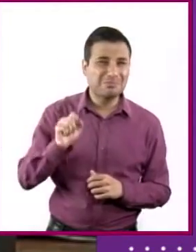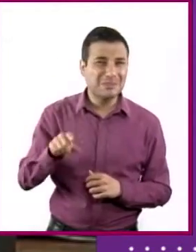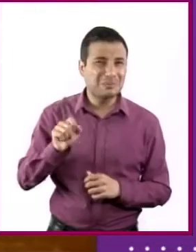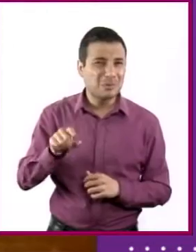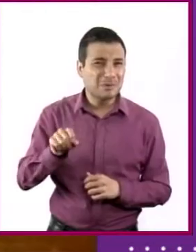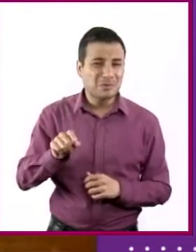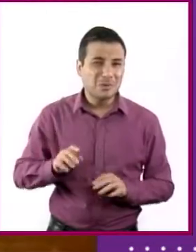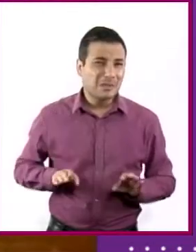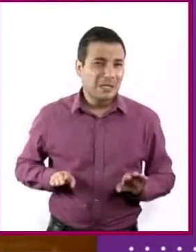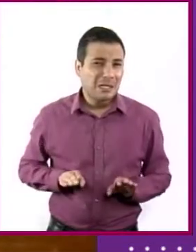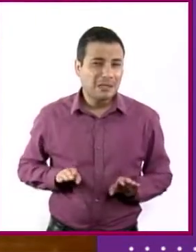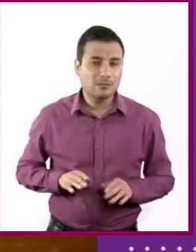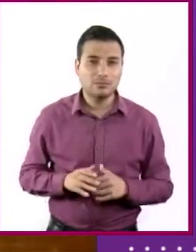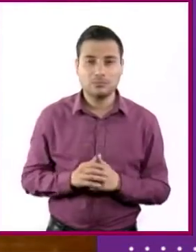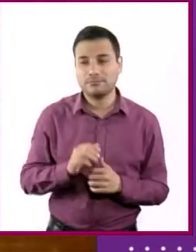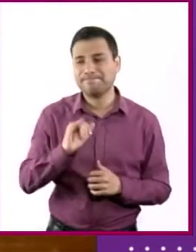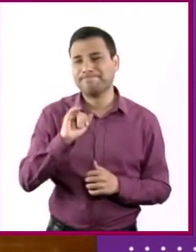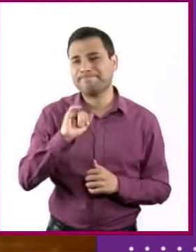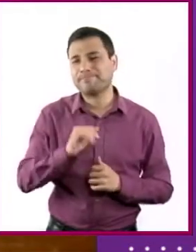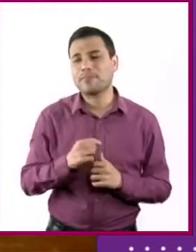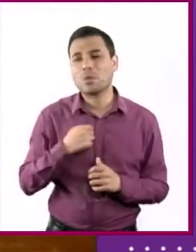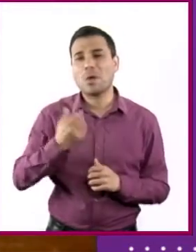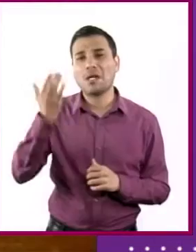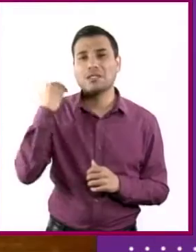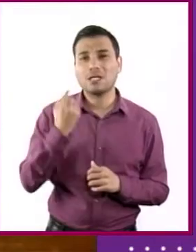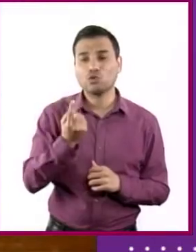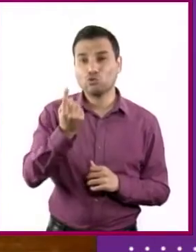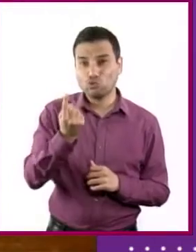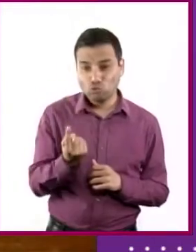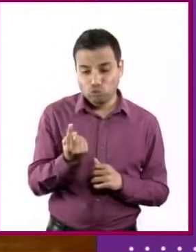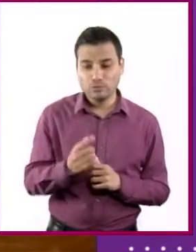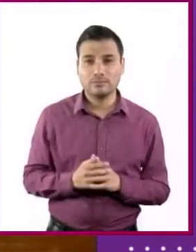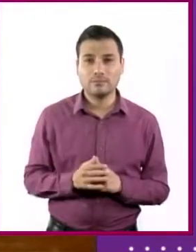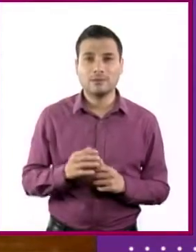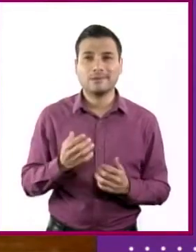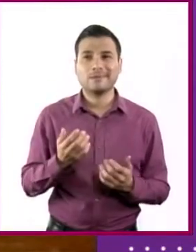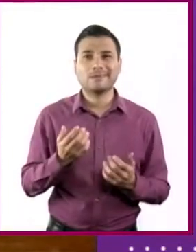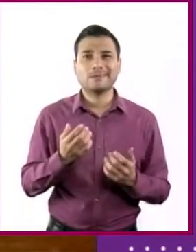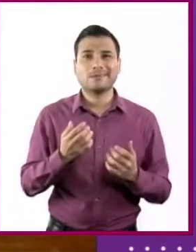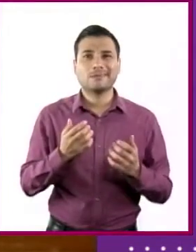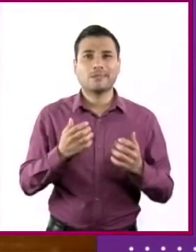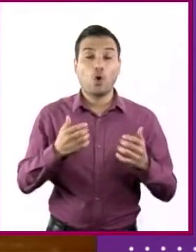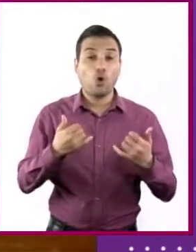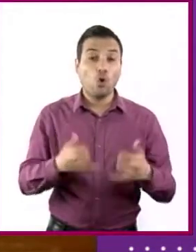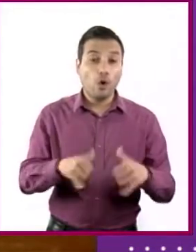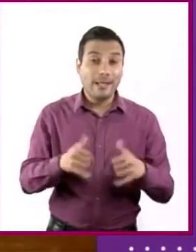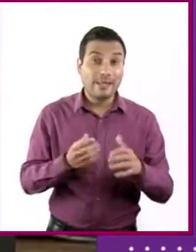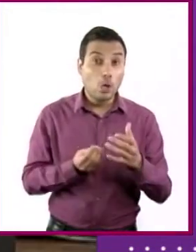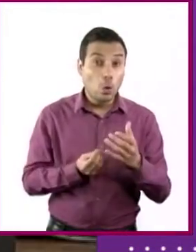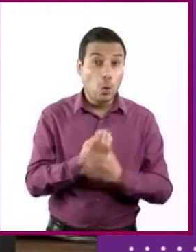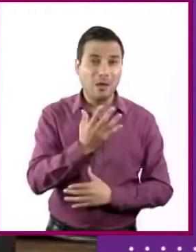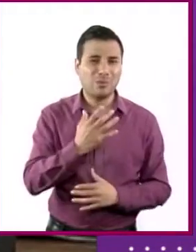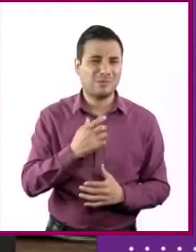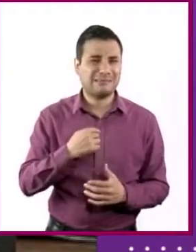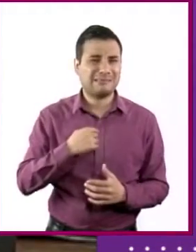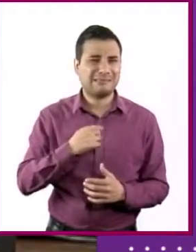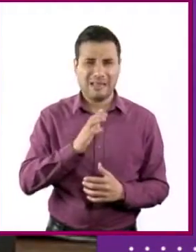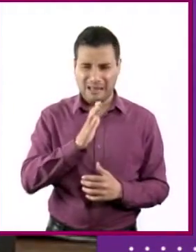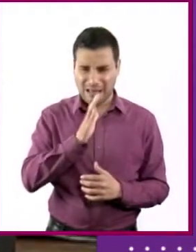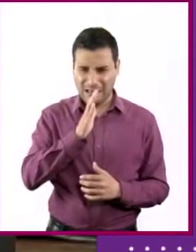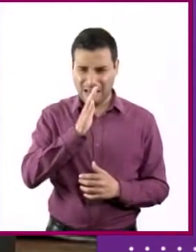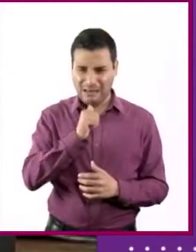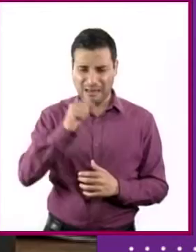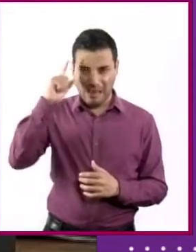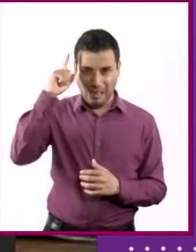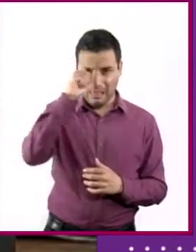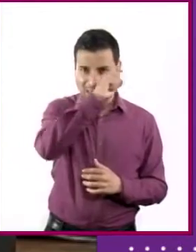Antonio? Yes, when I was a child, I couldn't play with my new toys. They were too complicated for me. I remember